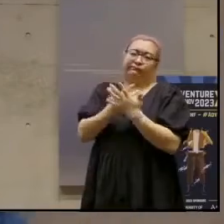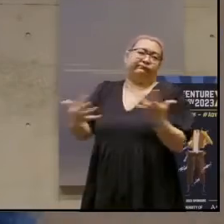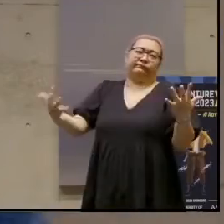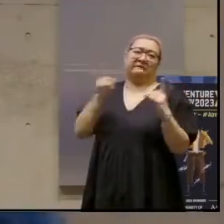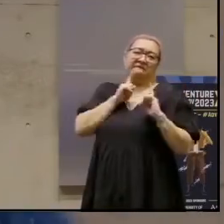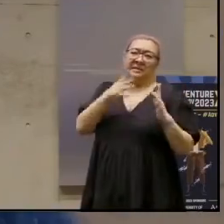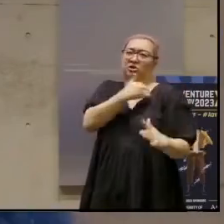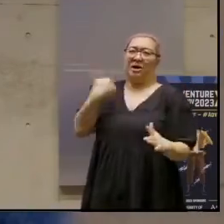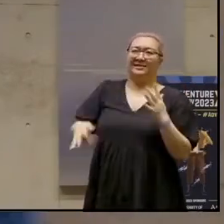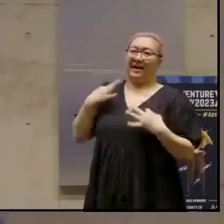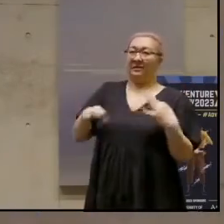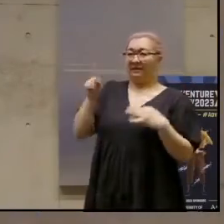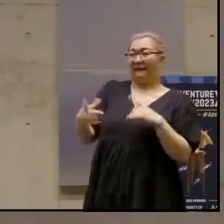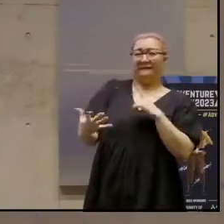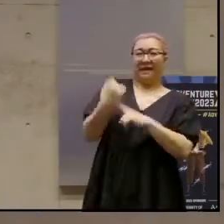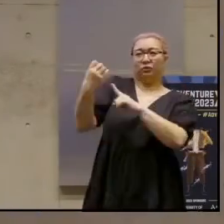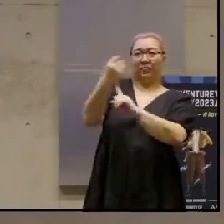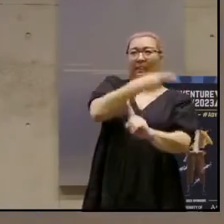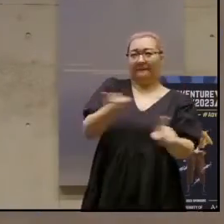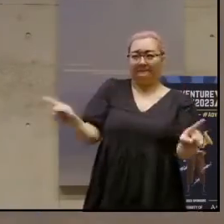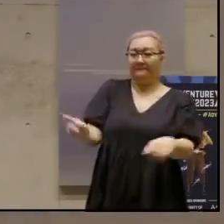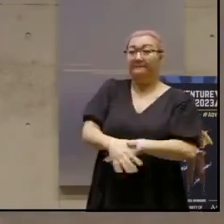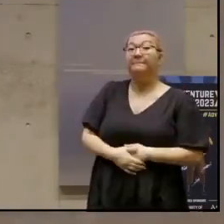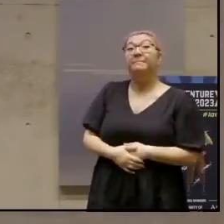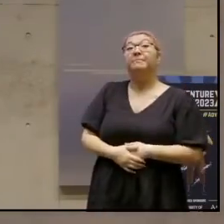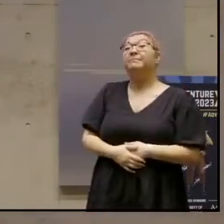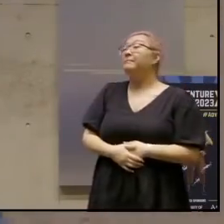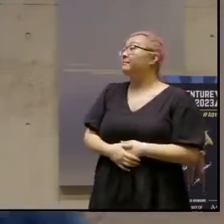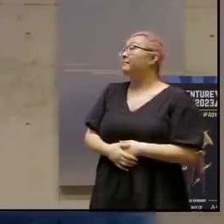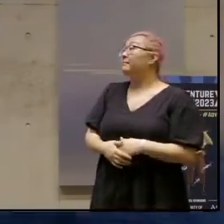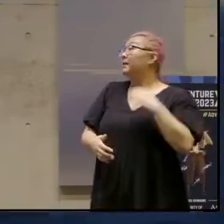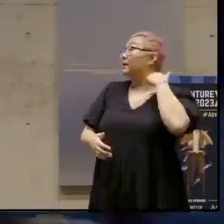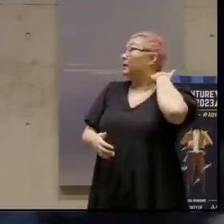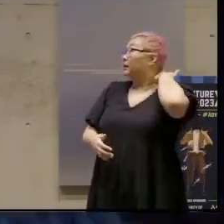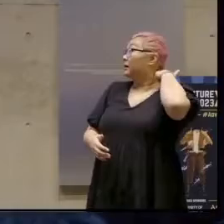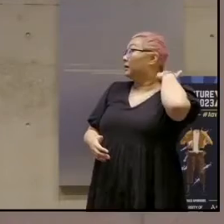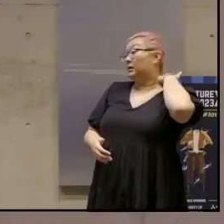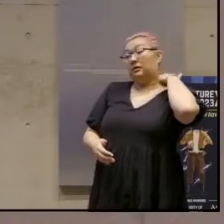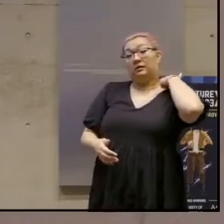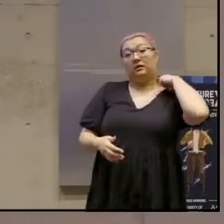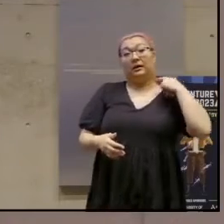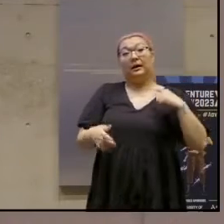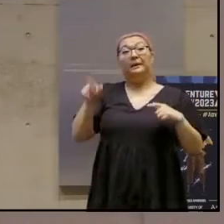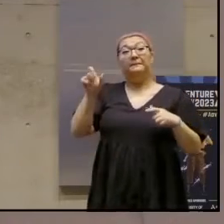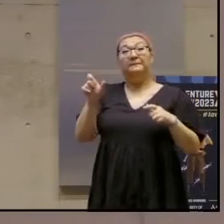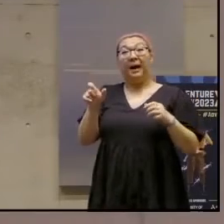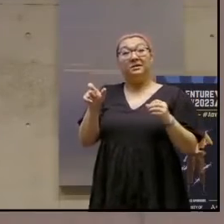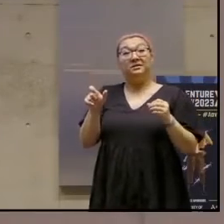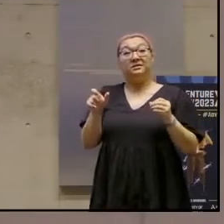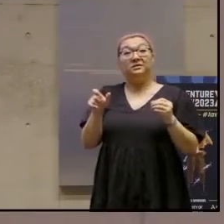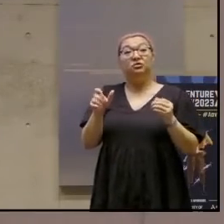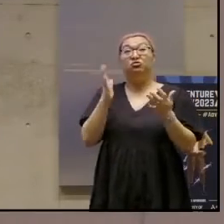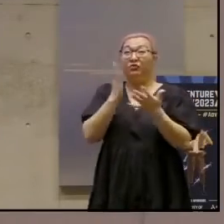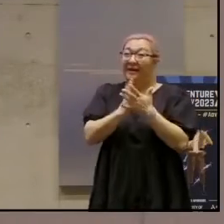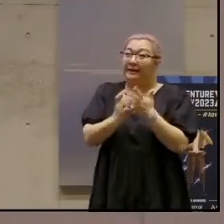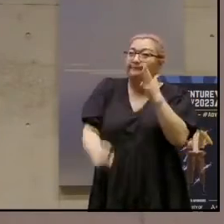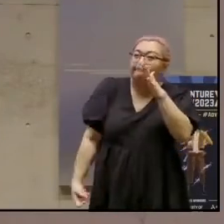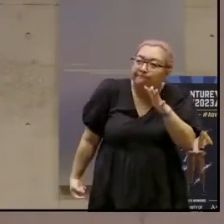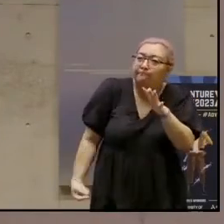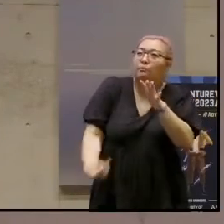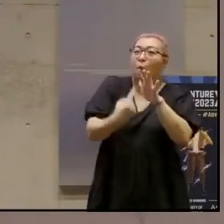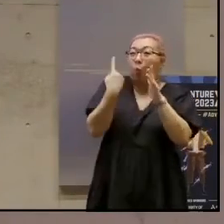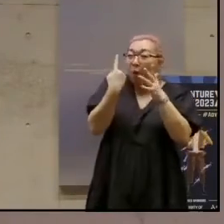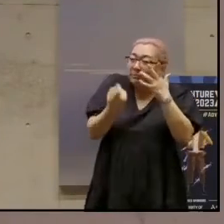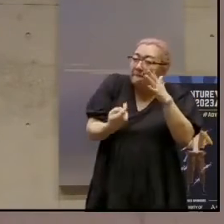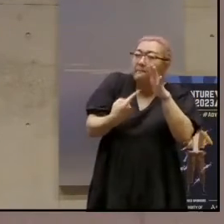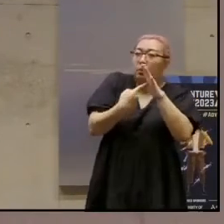me. All right, I did. There are other locations in the movie, but the linchpins of those films is that it's a spiral around their location, where they meet. And